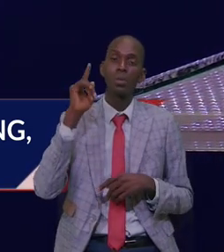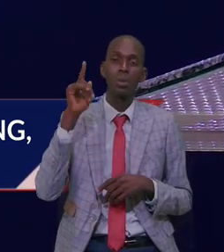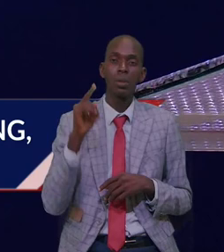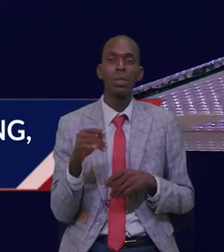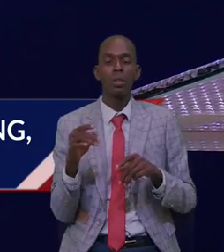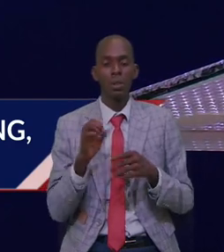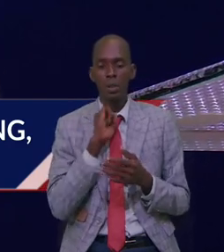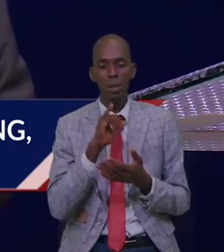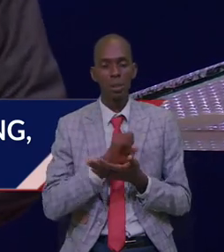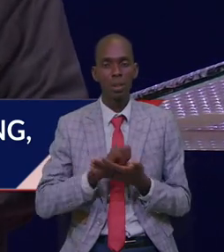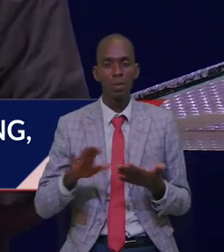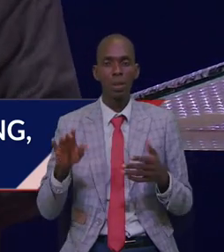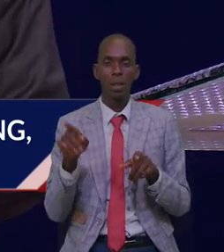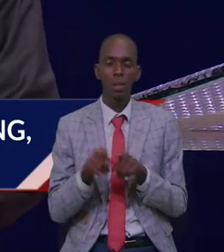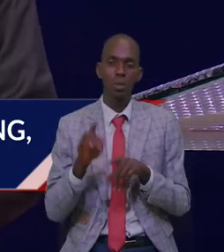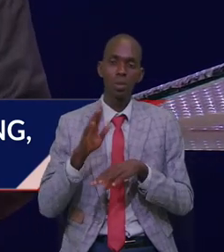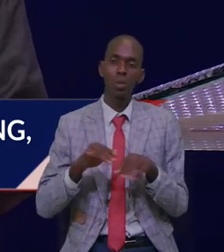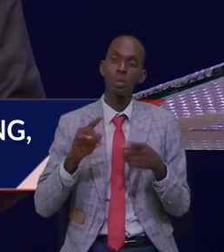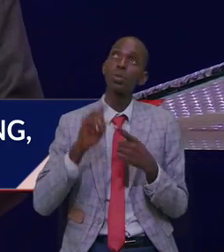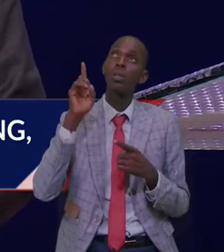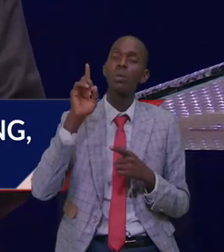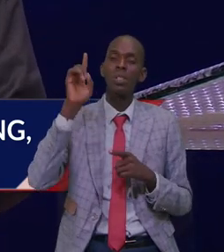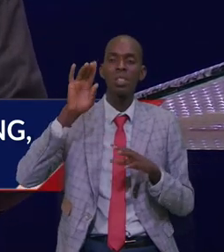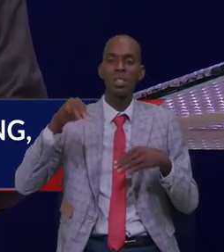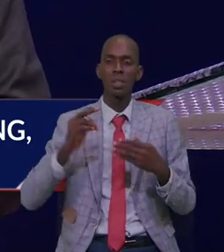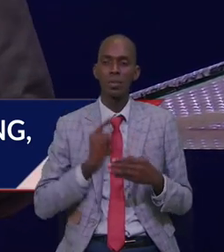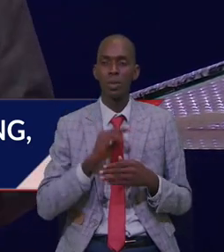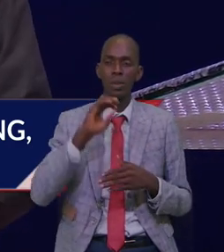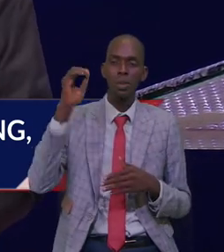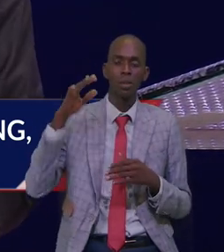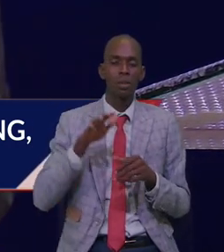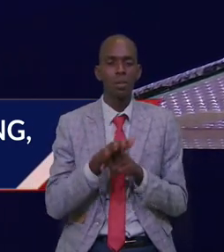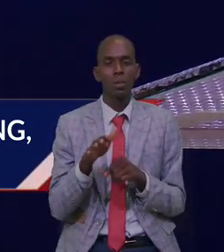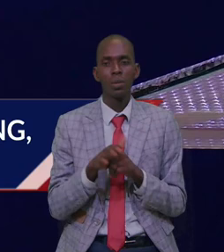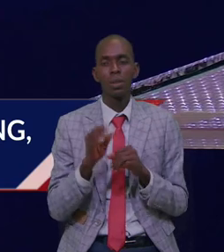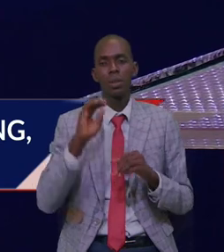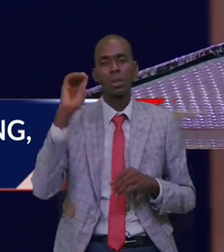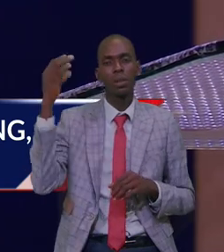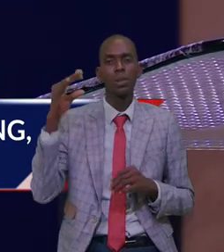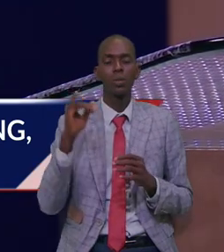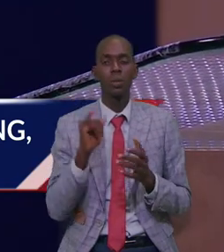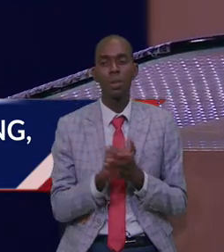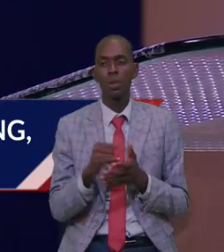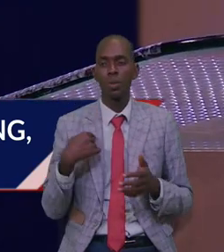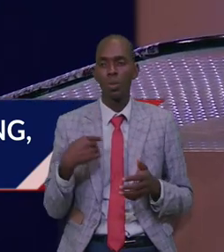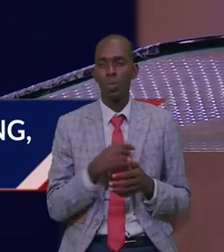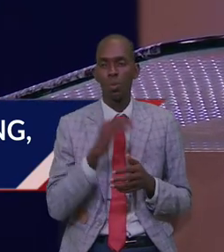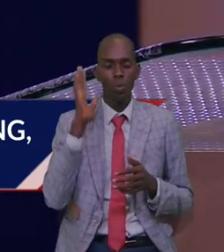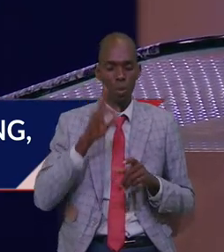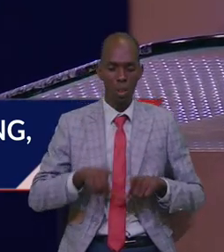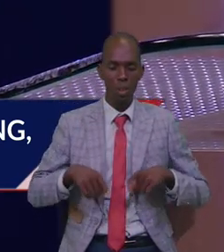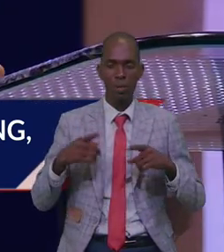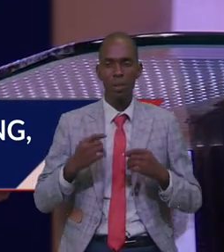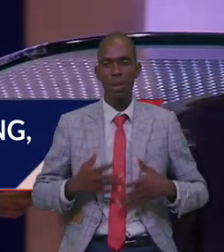we call upon him, and he gives us grace, abundant grace, sufficient grace, so that we'll live the life